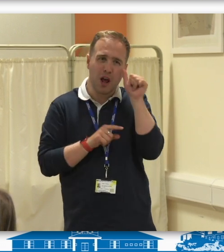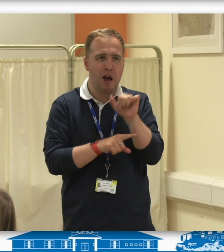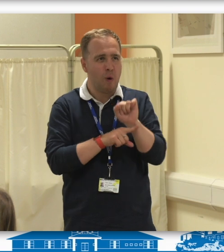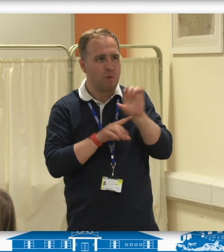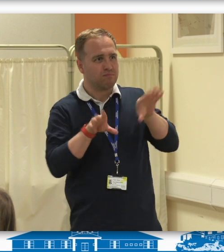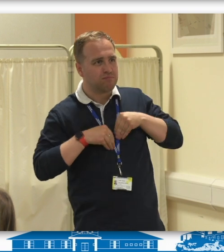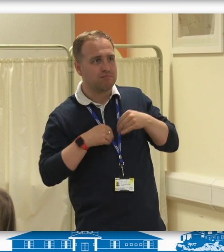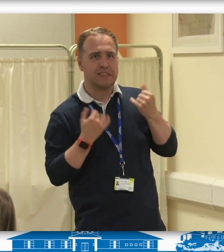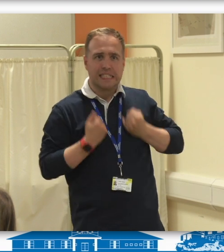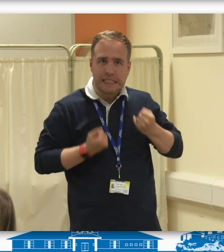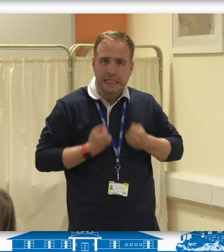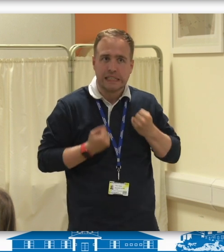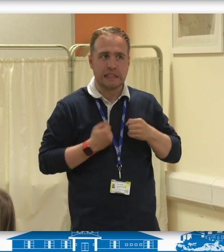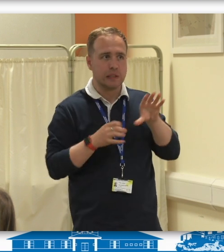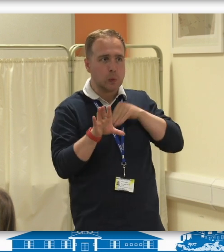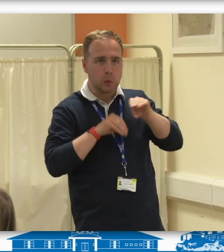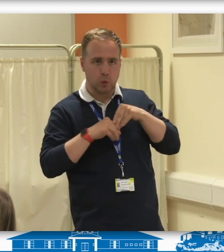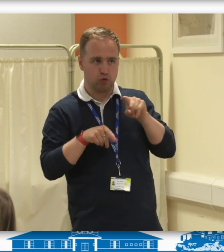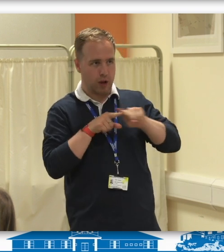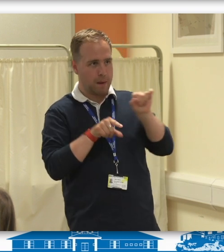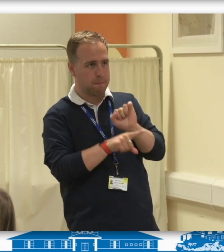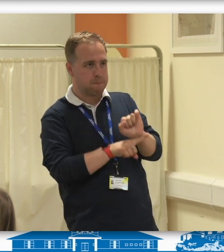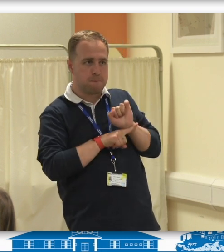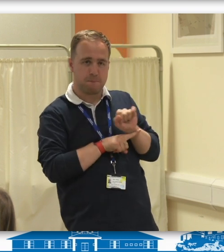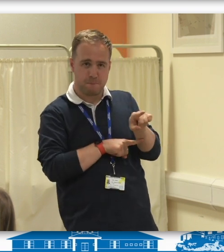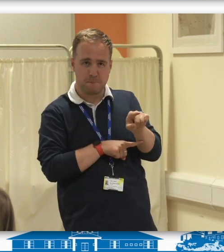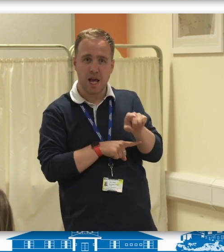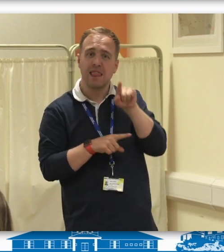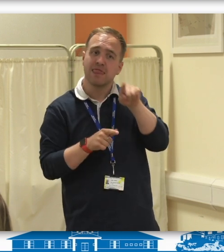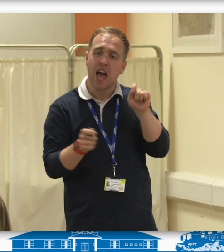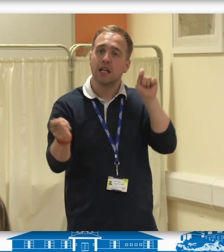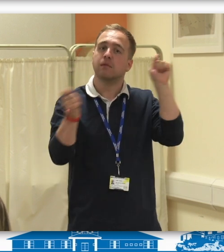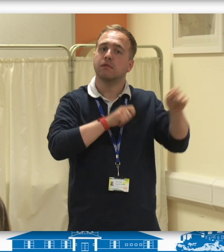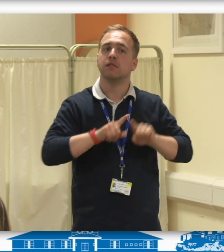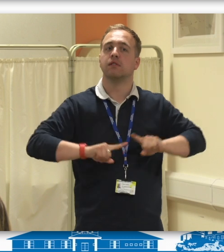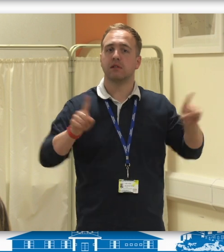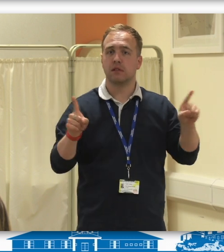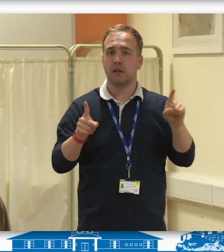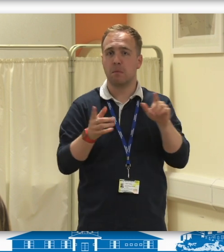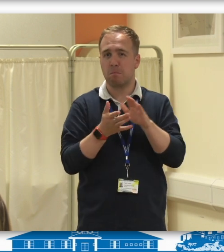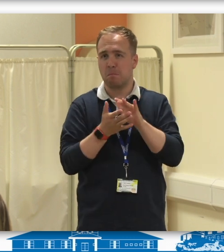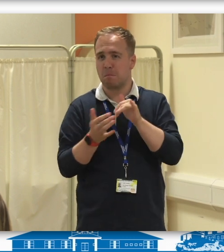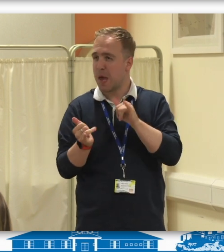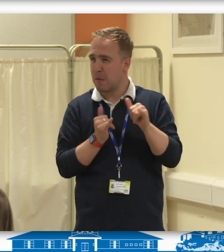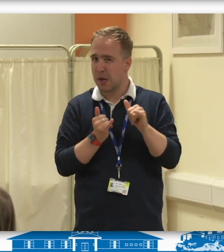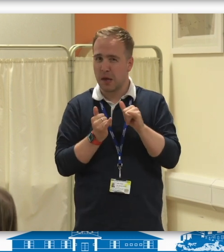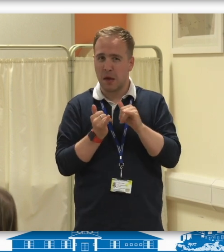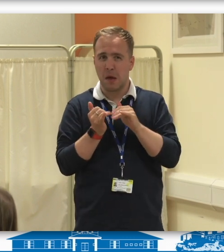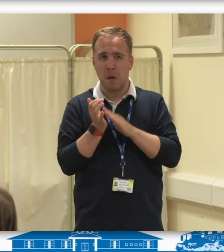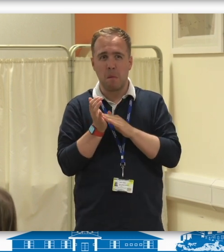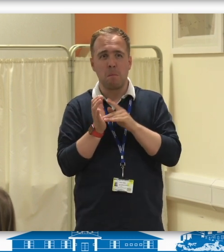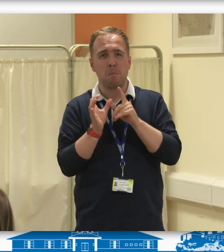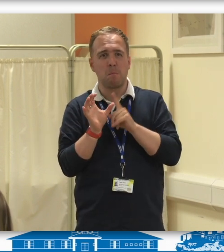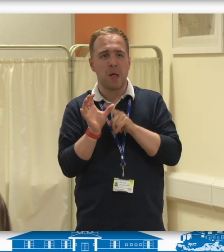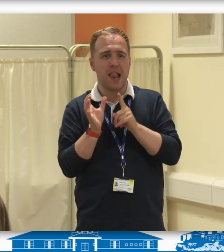us from threats of bacteria and viruses. Symptoms of dysregulation may include malaise, which I believe feels like